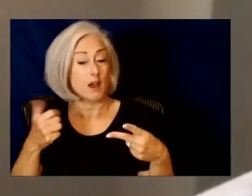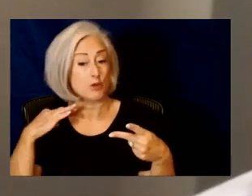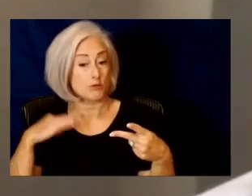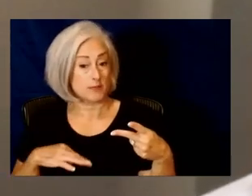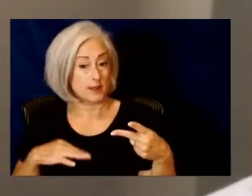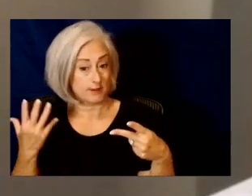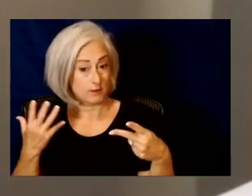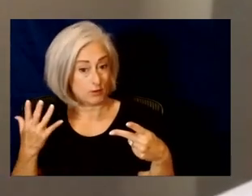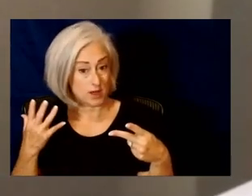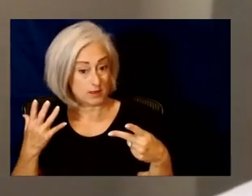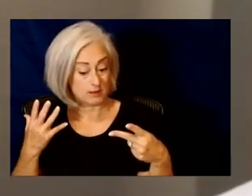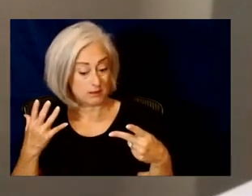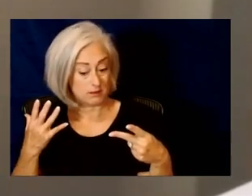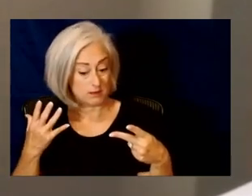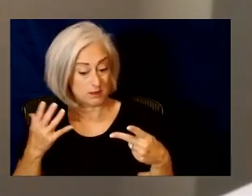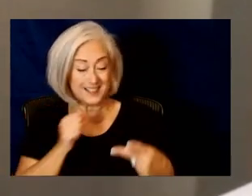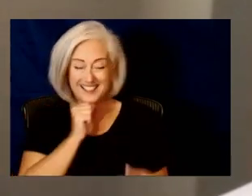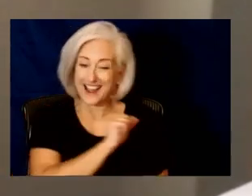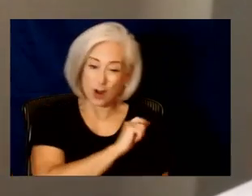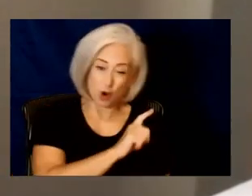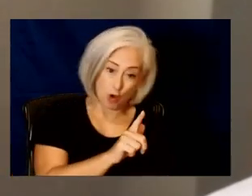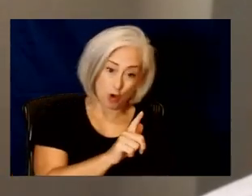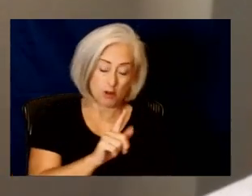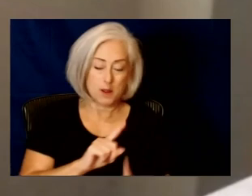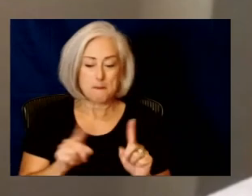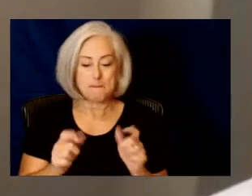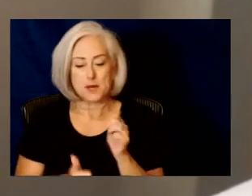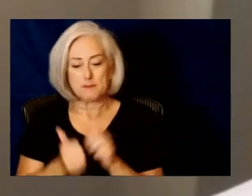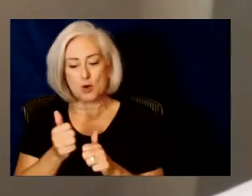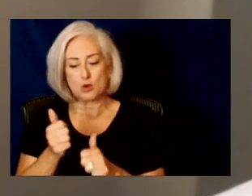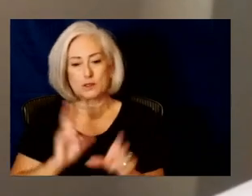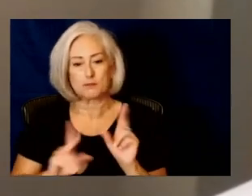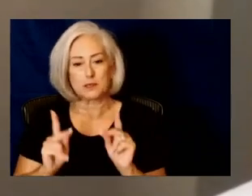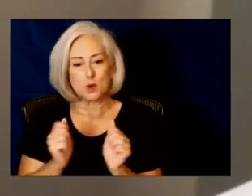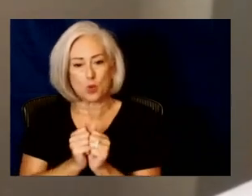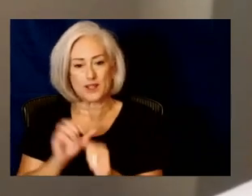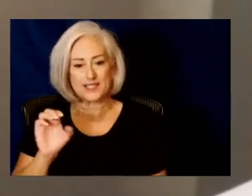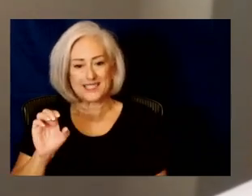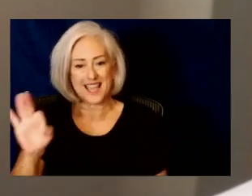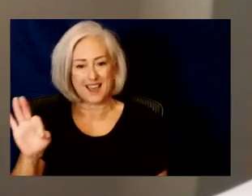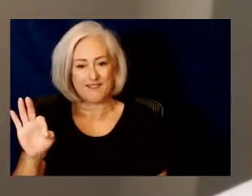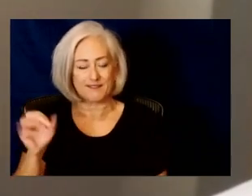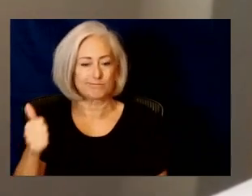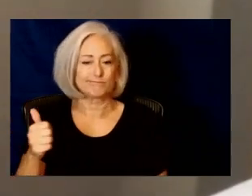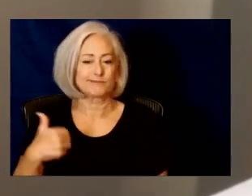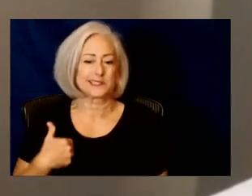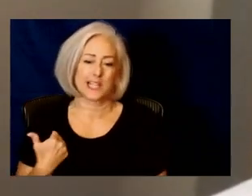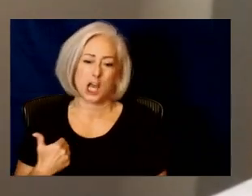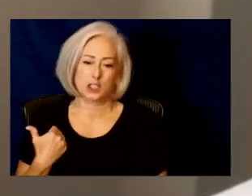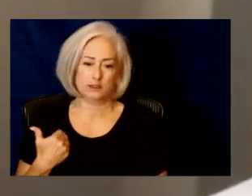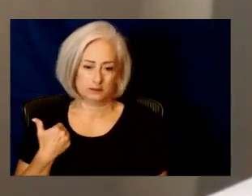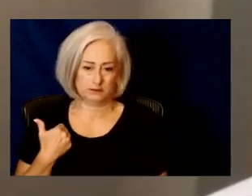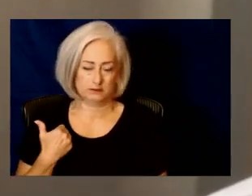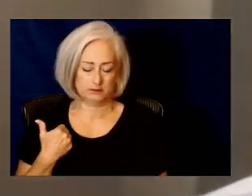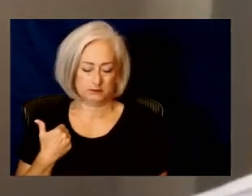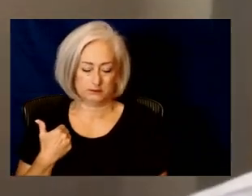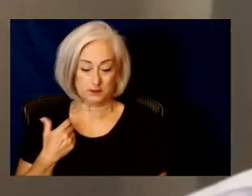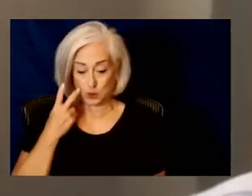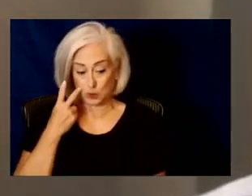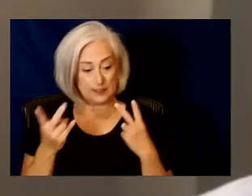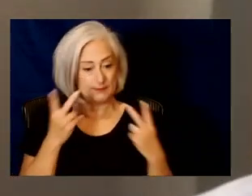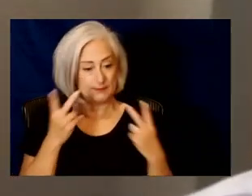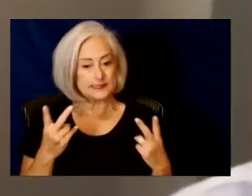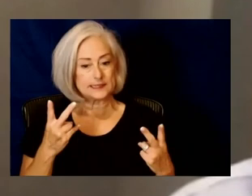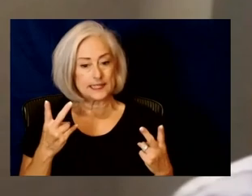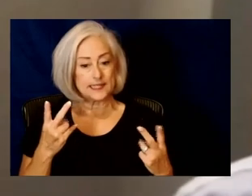most people with CF are pretty young. And as we've seen throughout the pandemic, you know, most young people